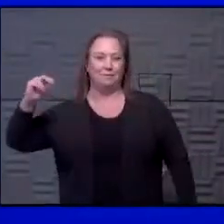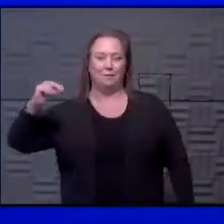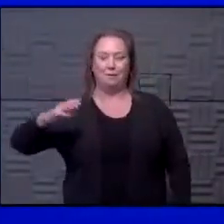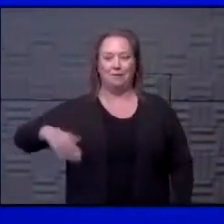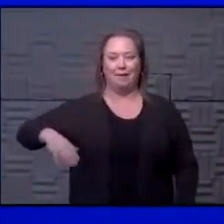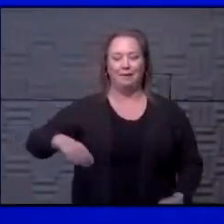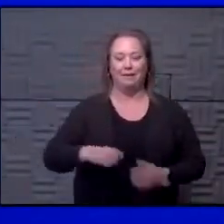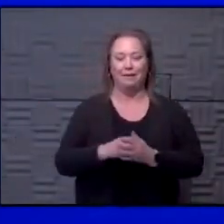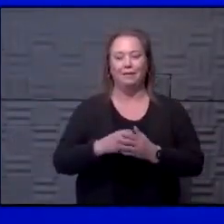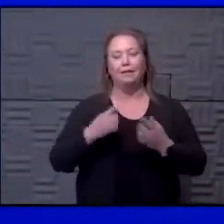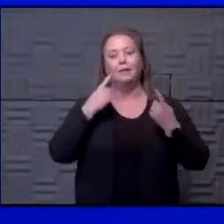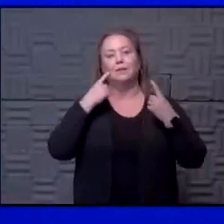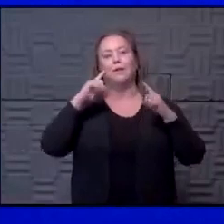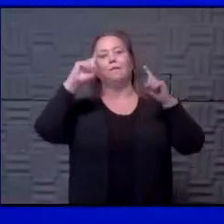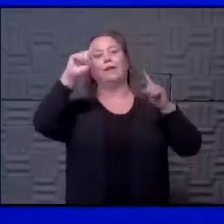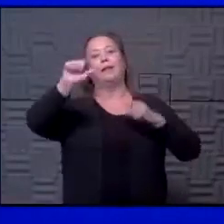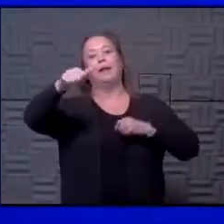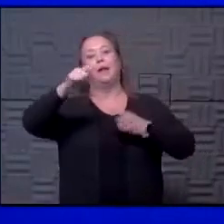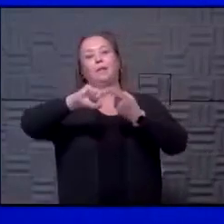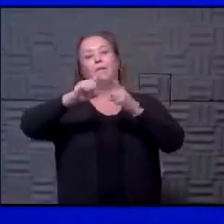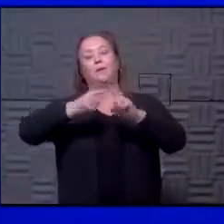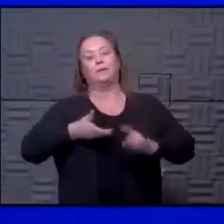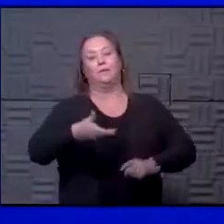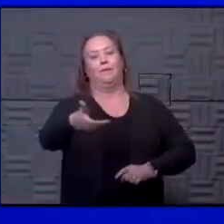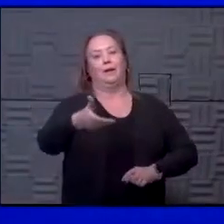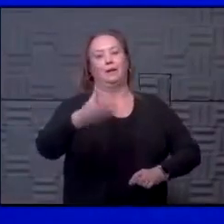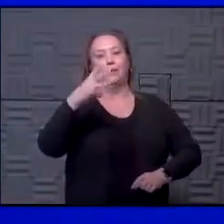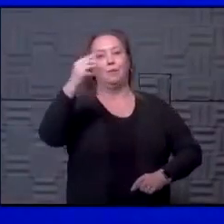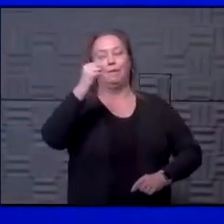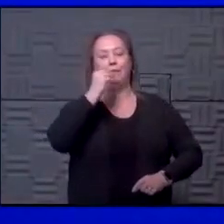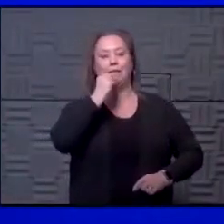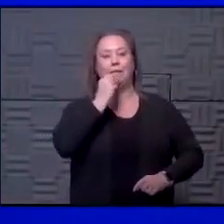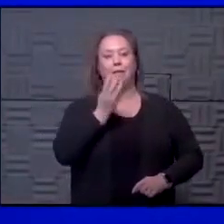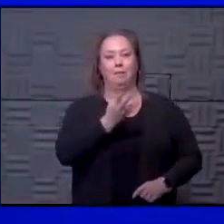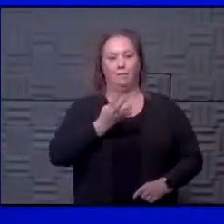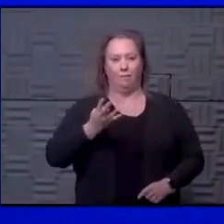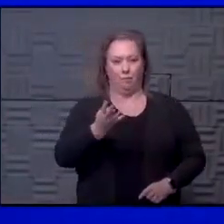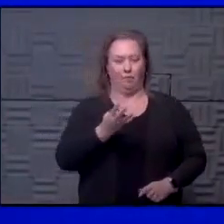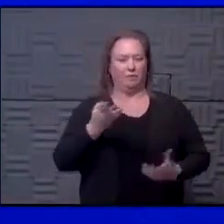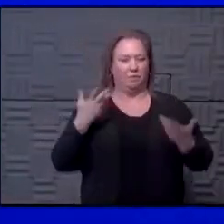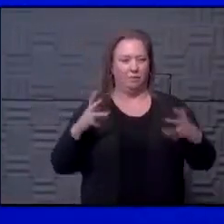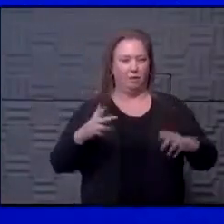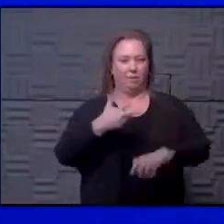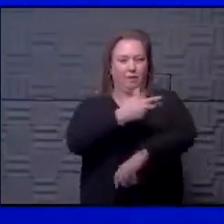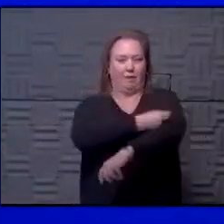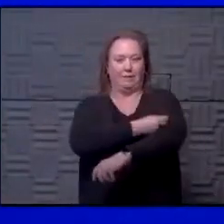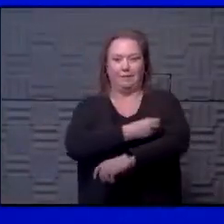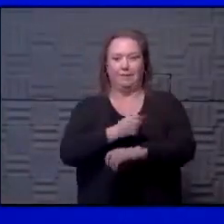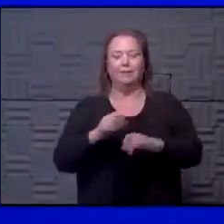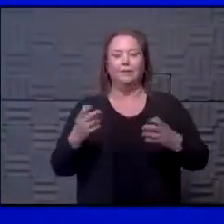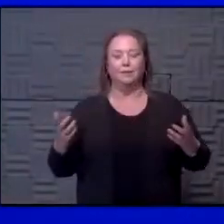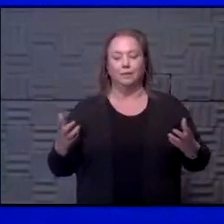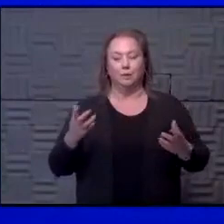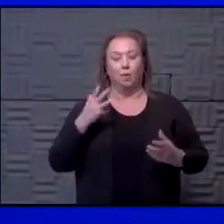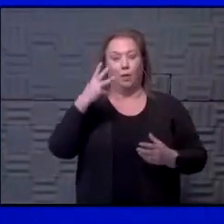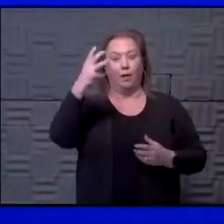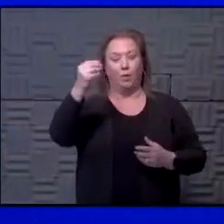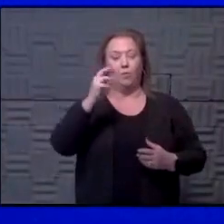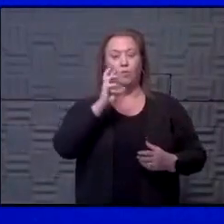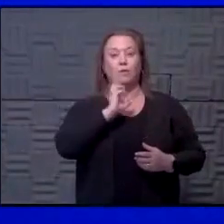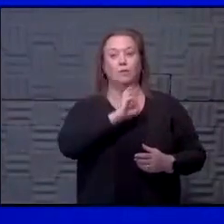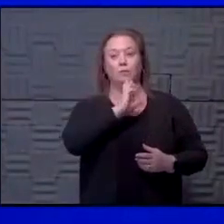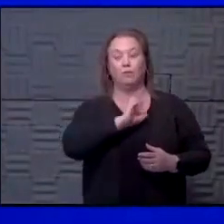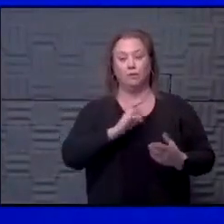So finally, some of their friends invited us, and we were going to go out to dinner, and all four had been vaccinated. So it's just like the question. So we go into this place,